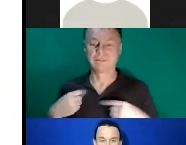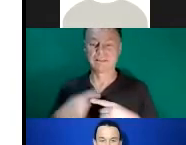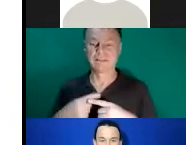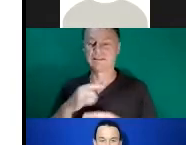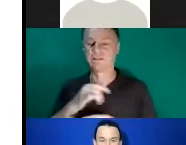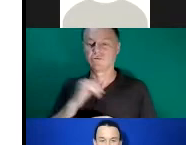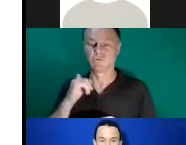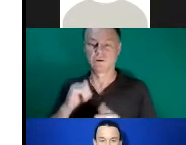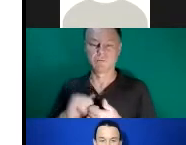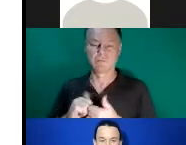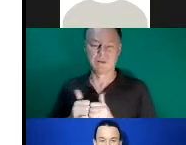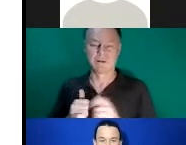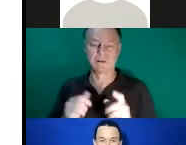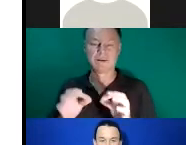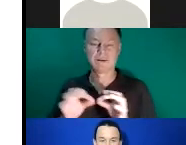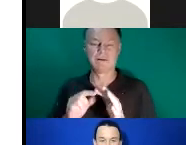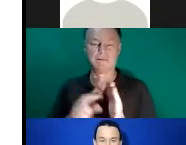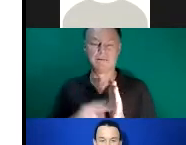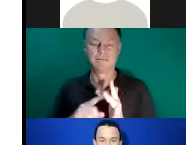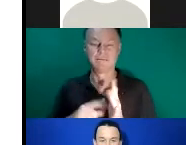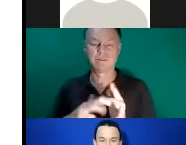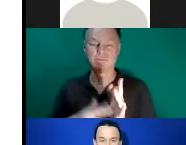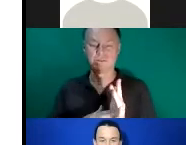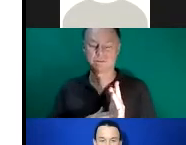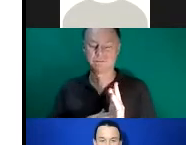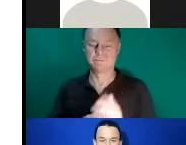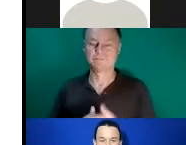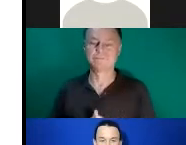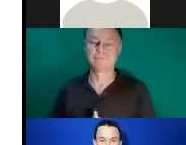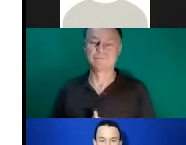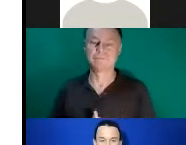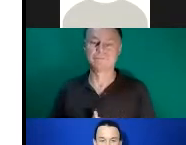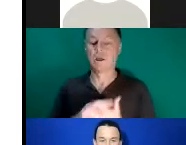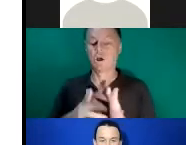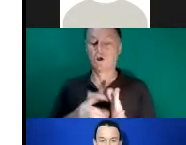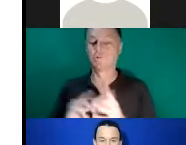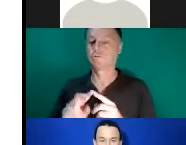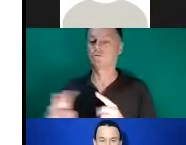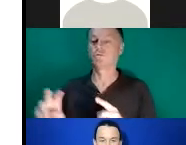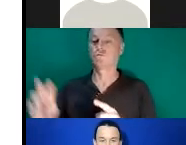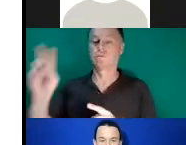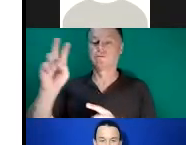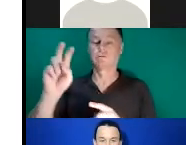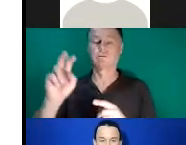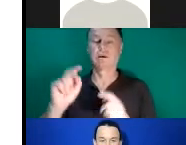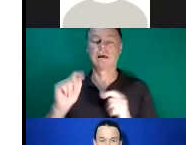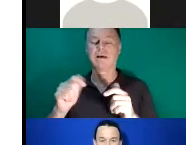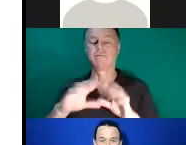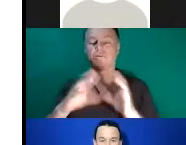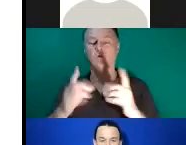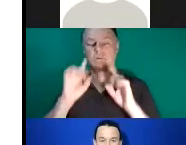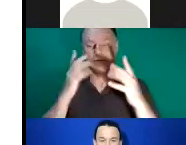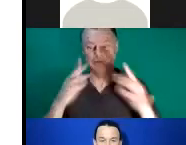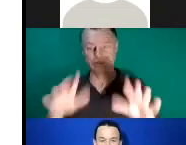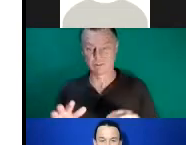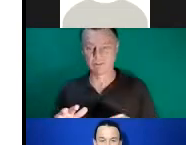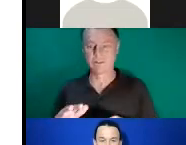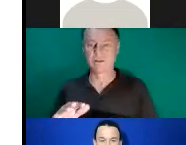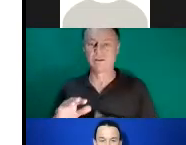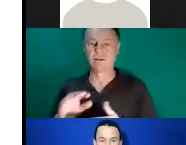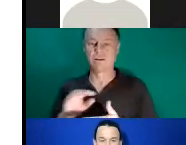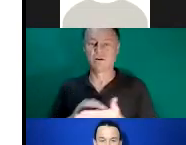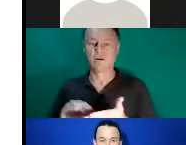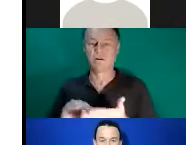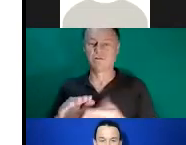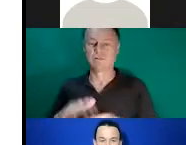Benjamin Peitzel. When Holmes was traveling around America post-exposition, he set up an office with Peitzel